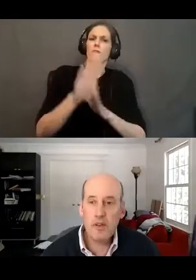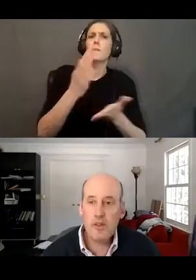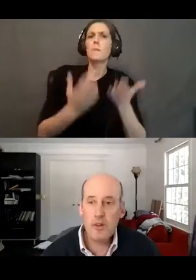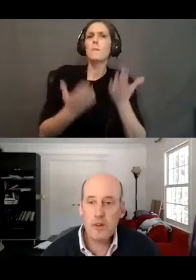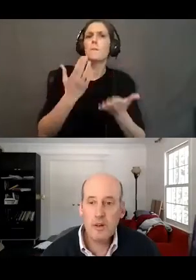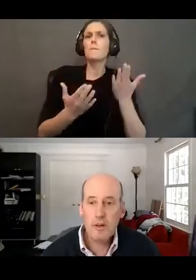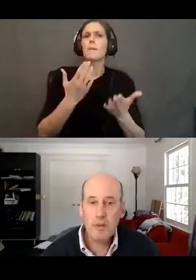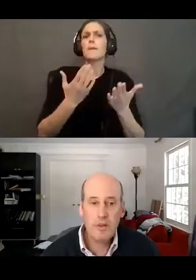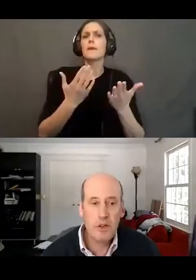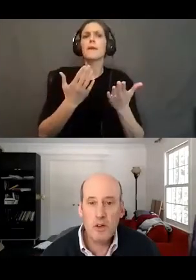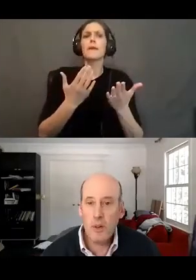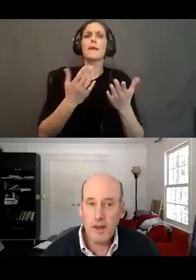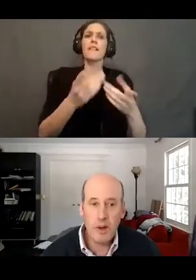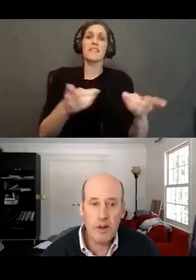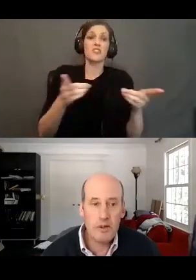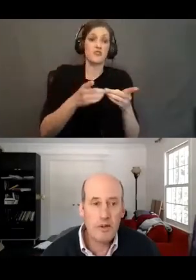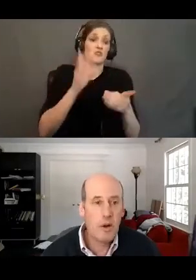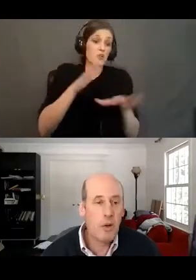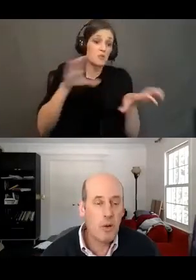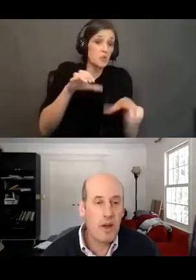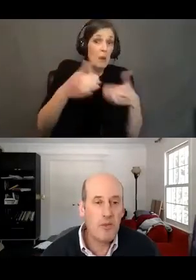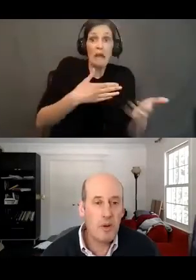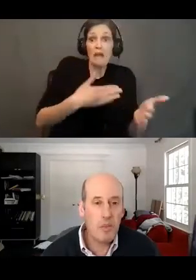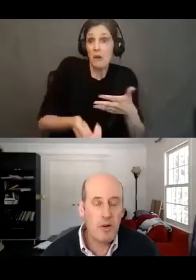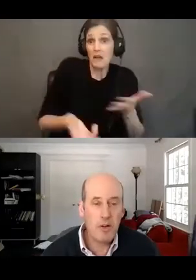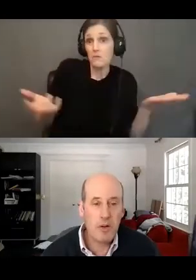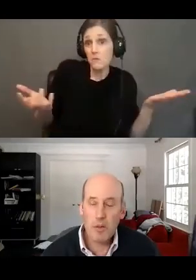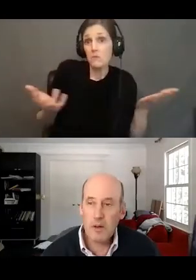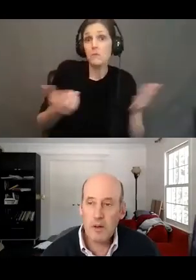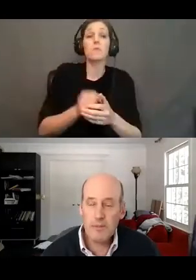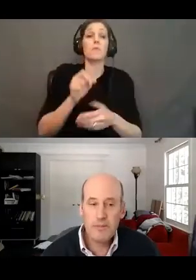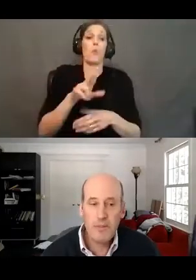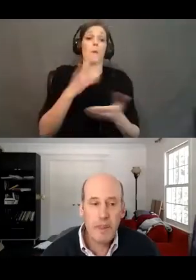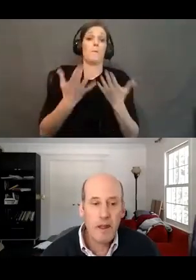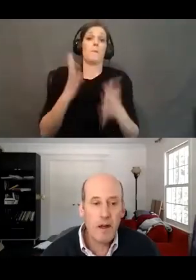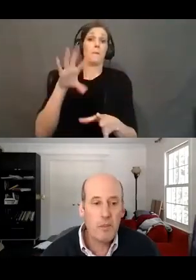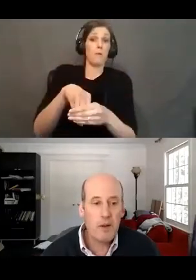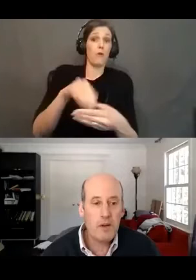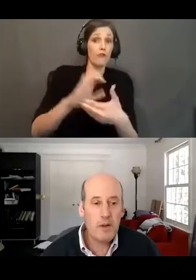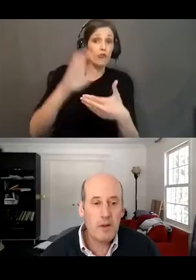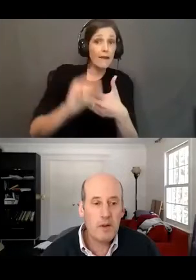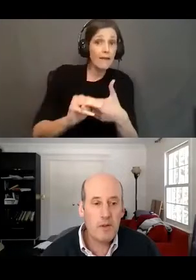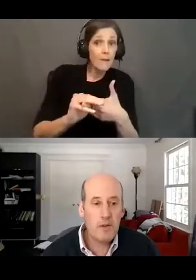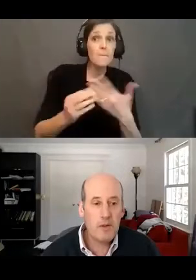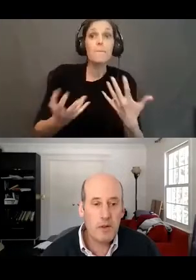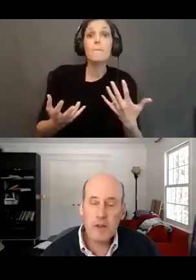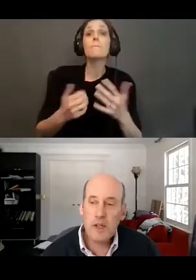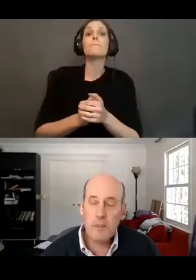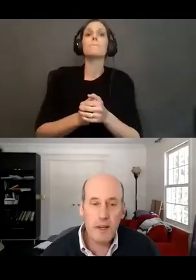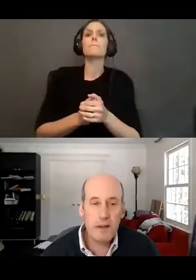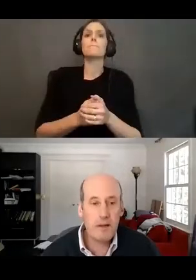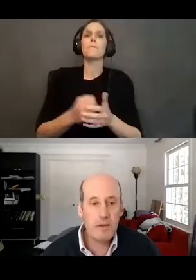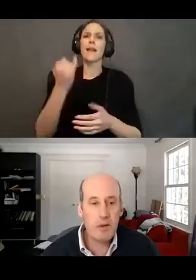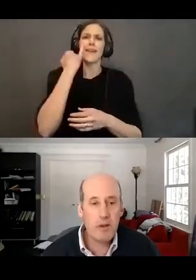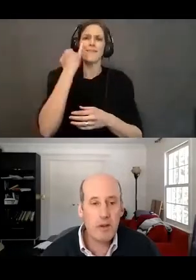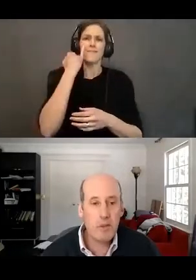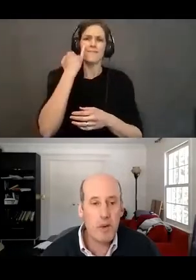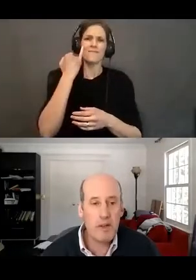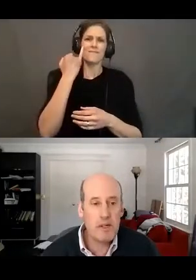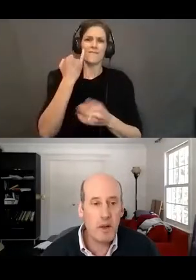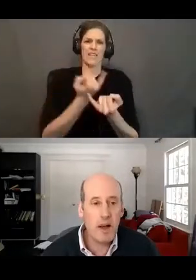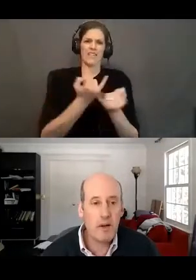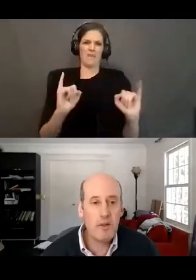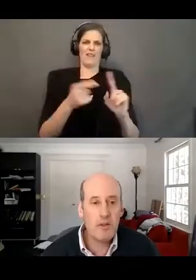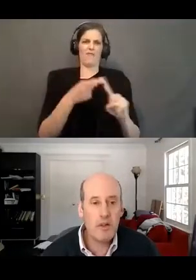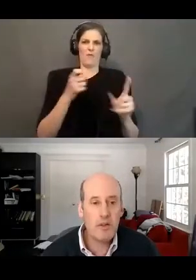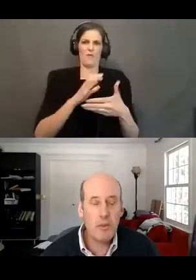that the district was going to do anyways, or it may have been part of the curriculum. But if it was sort of independent of the curriculum, we might